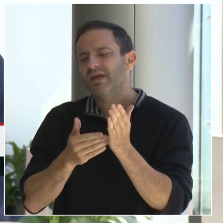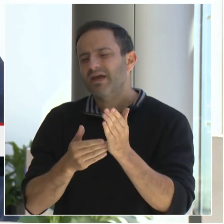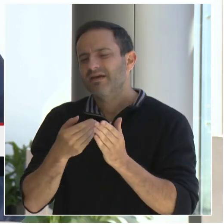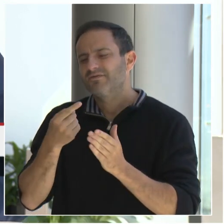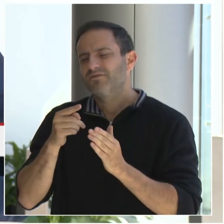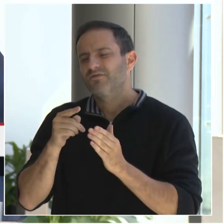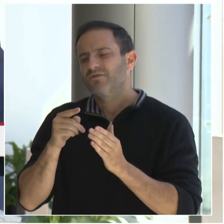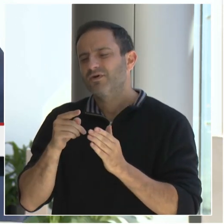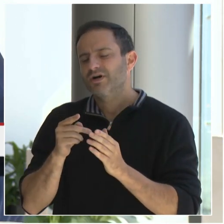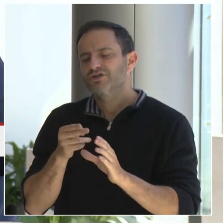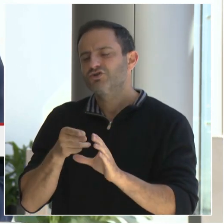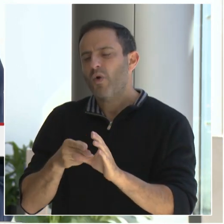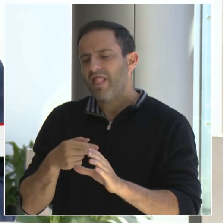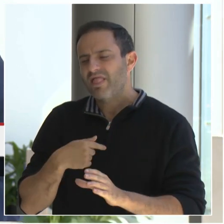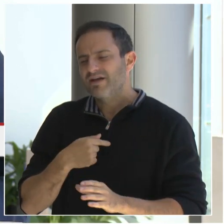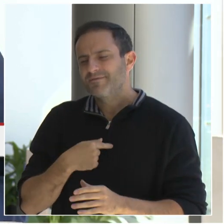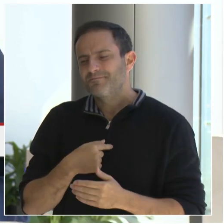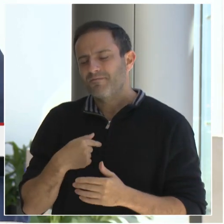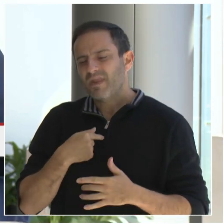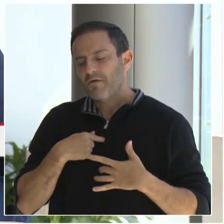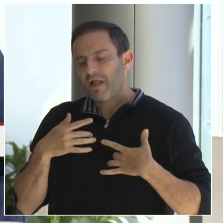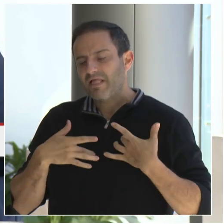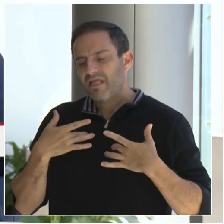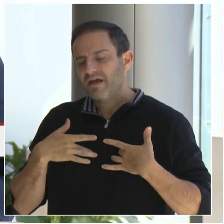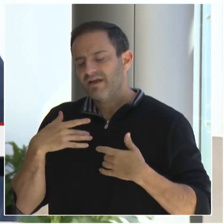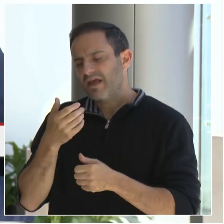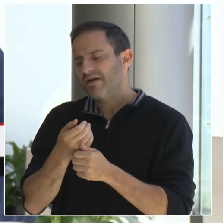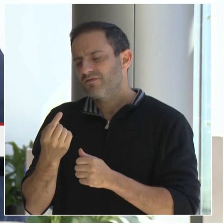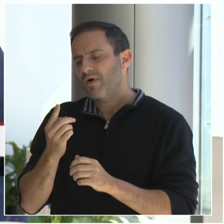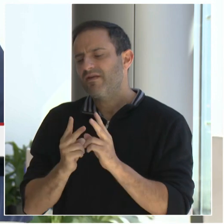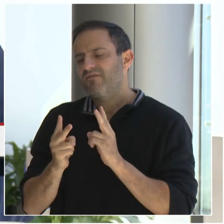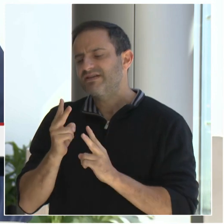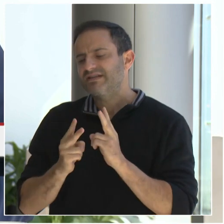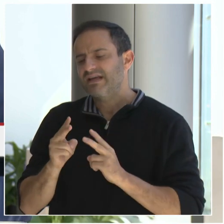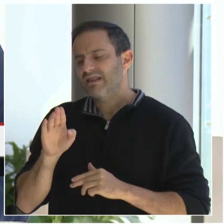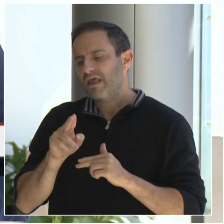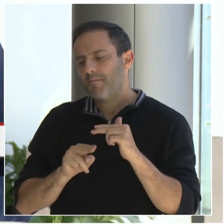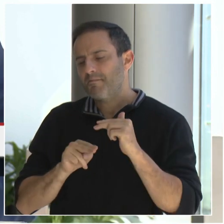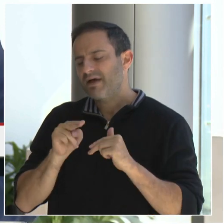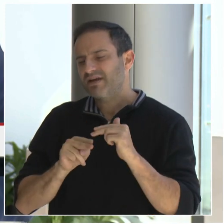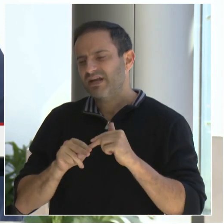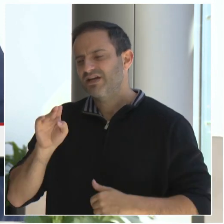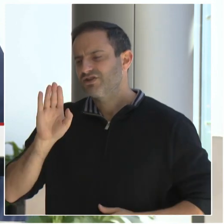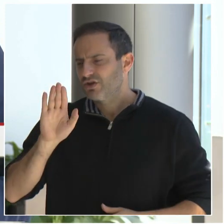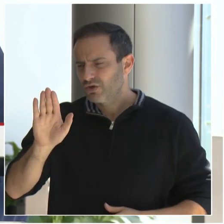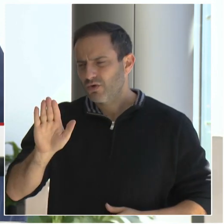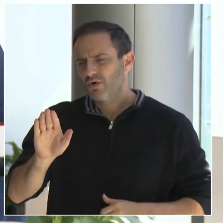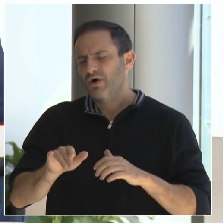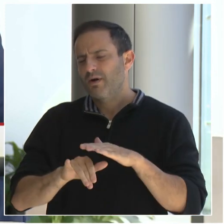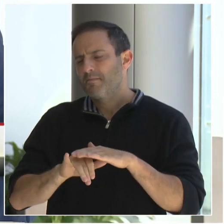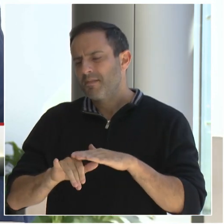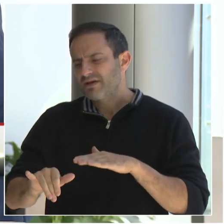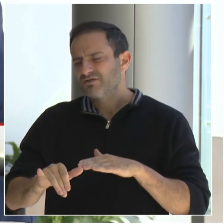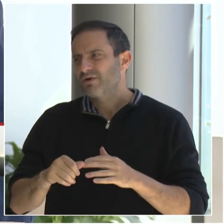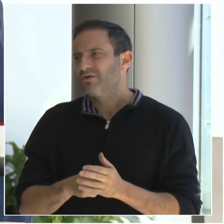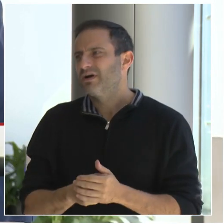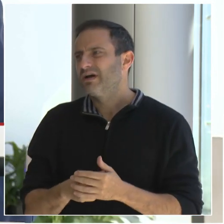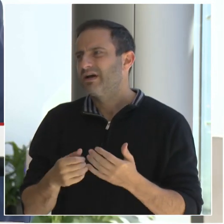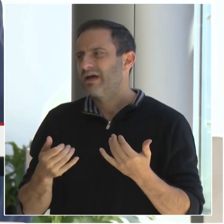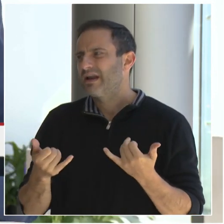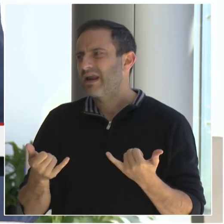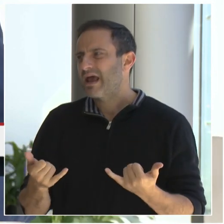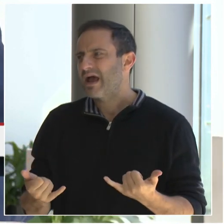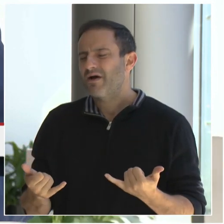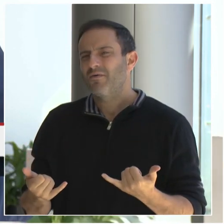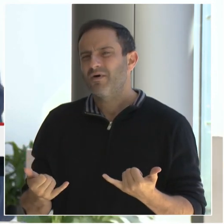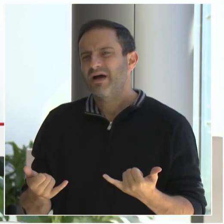with us. We look forward to everyone visiting this building. It is your Metro, so come and visit, be part of the process. And now we're going to have